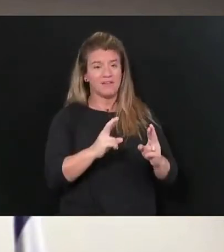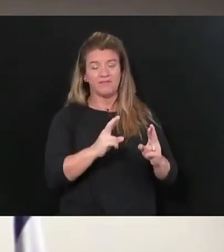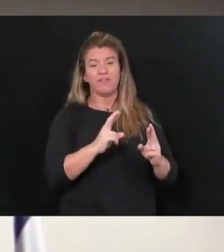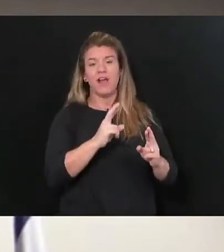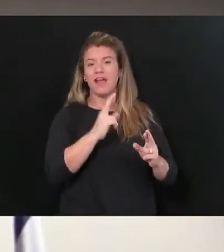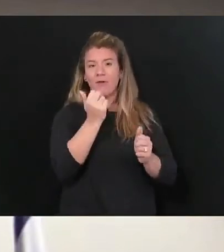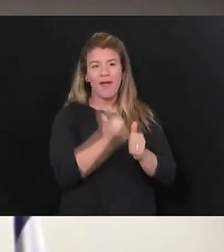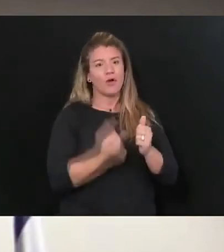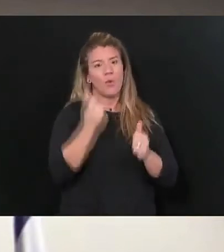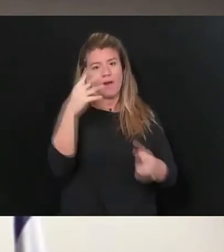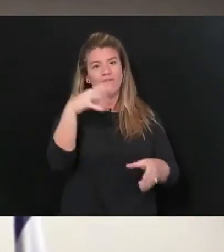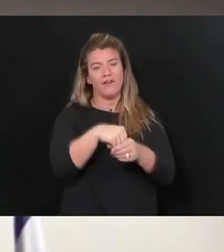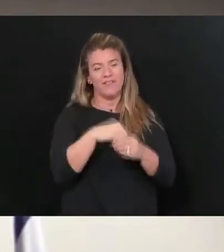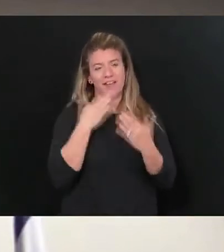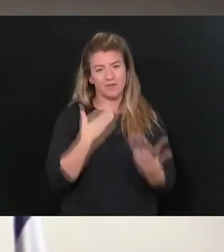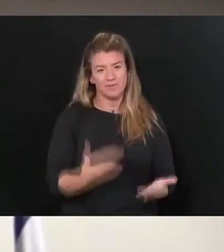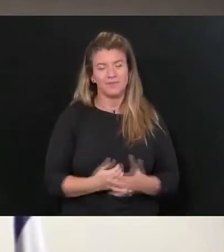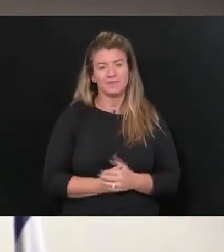families. Thank you.